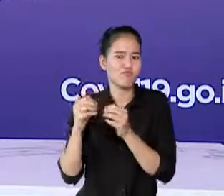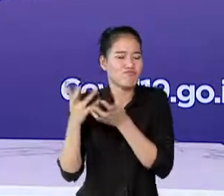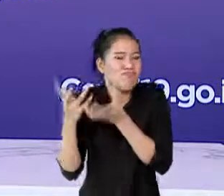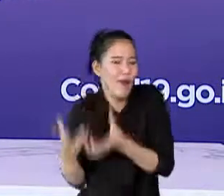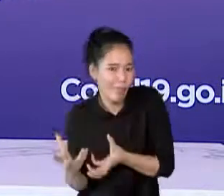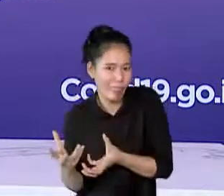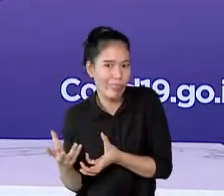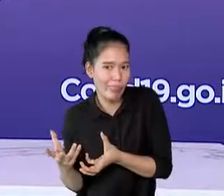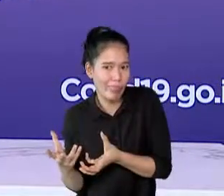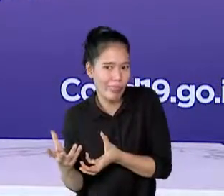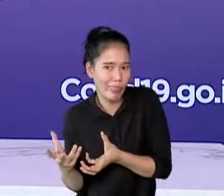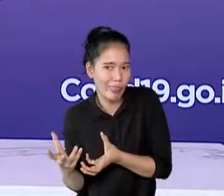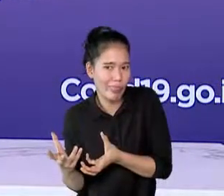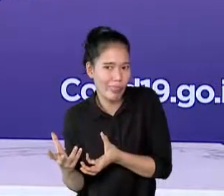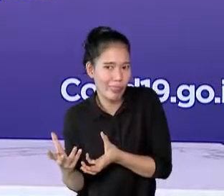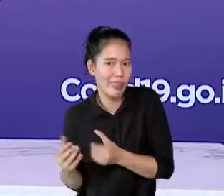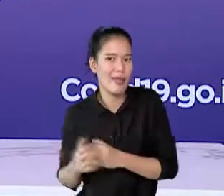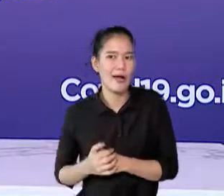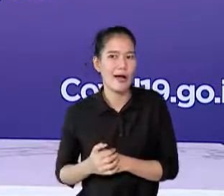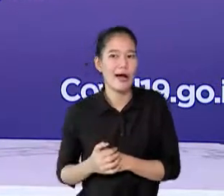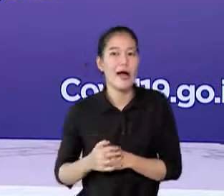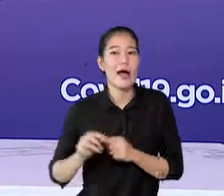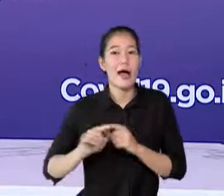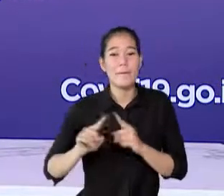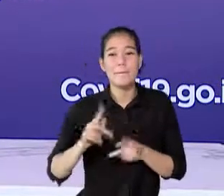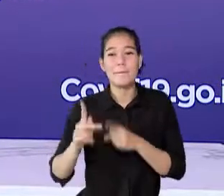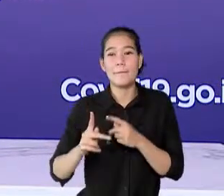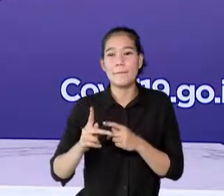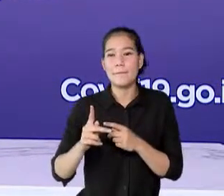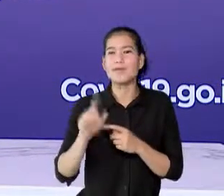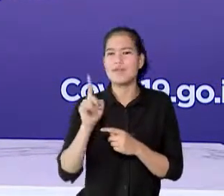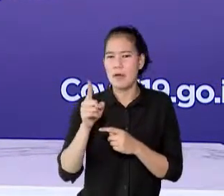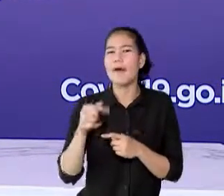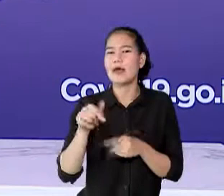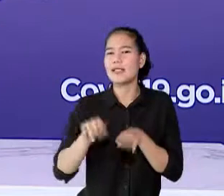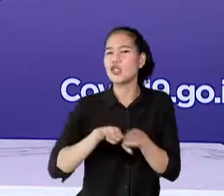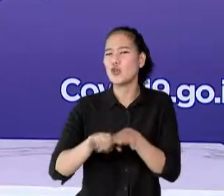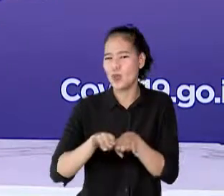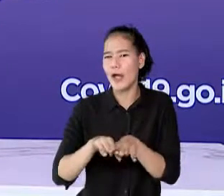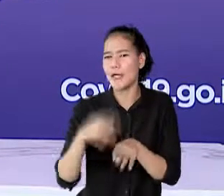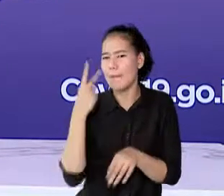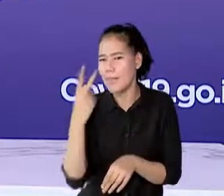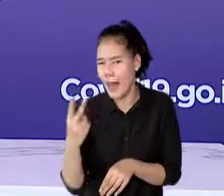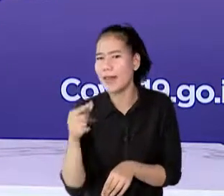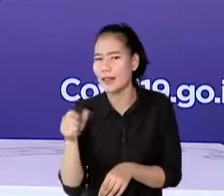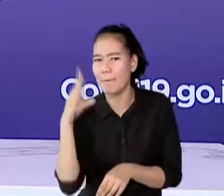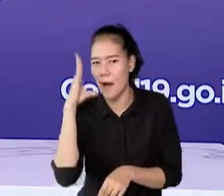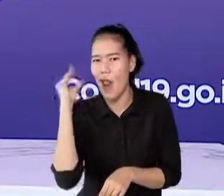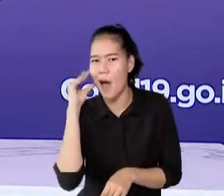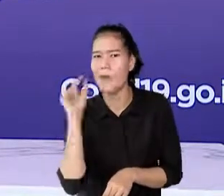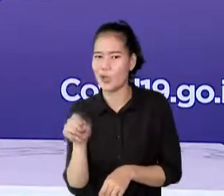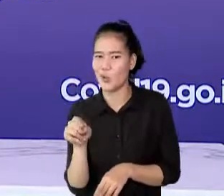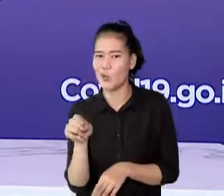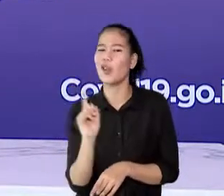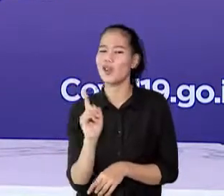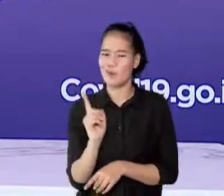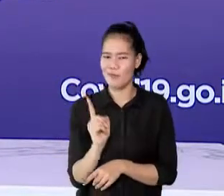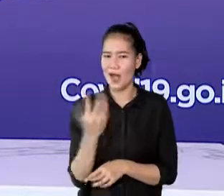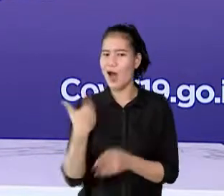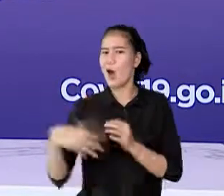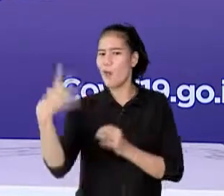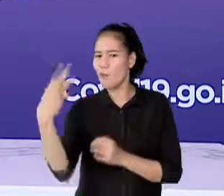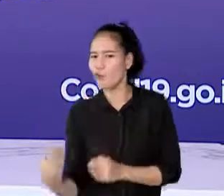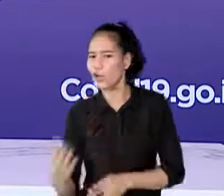to prevent the spike of the cases right after the event. So that's why we prohibit